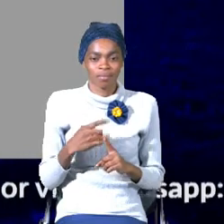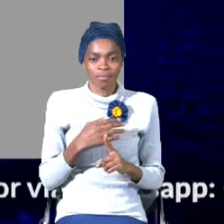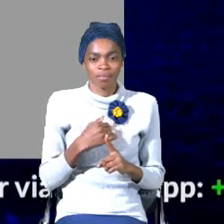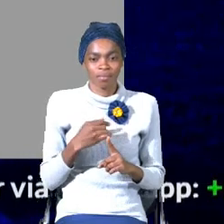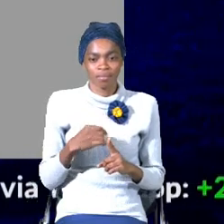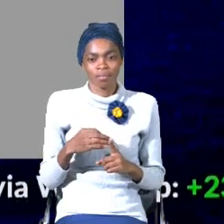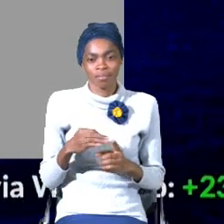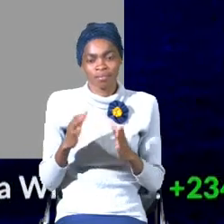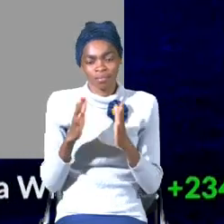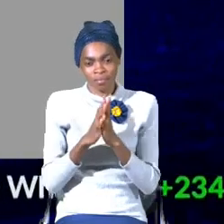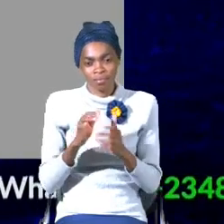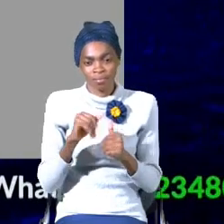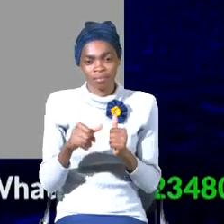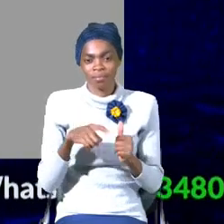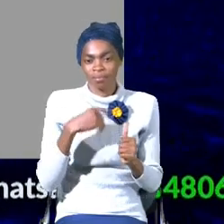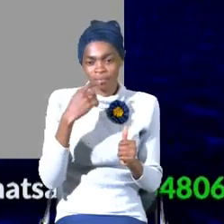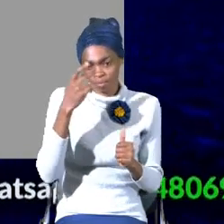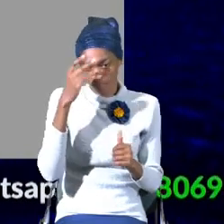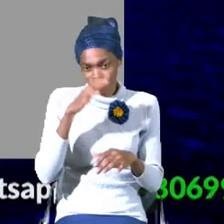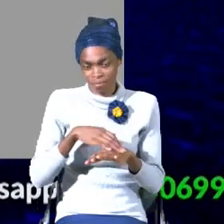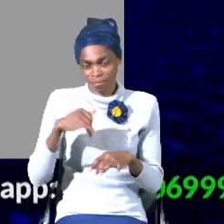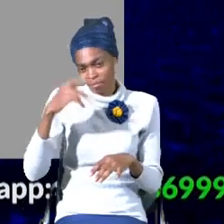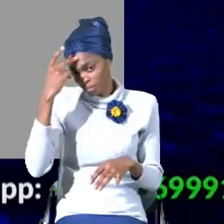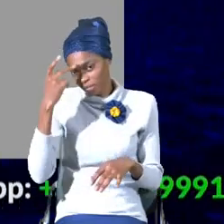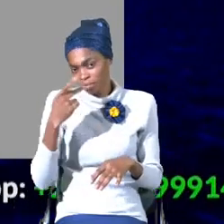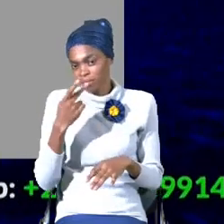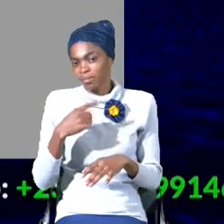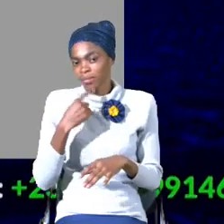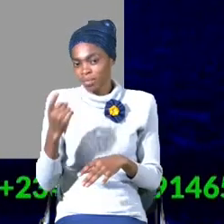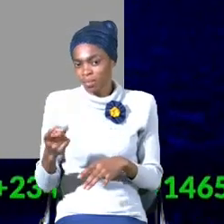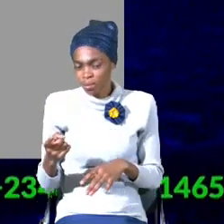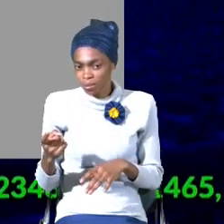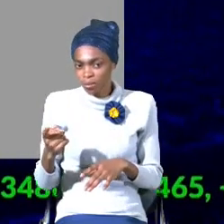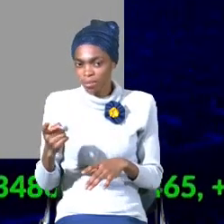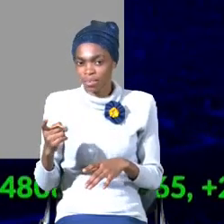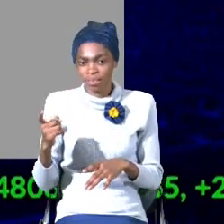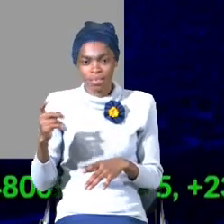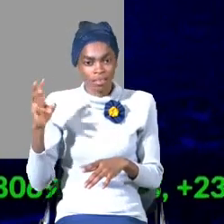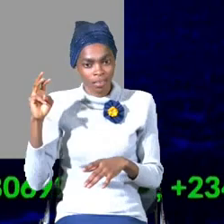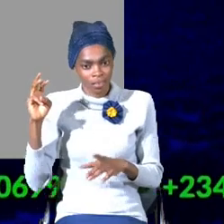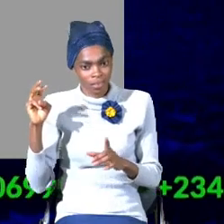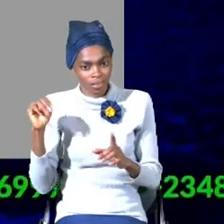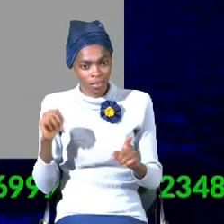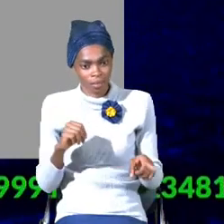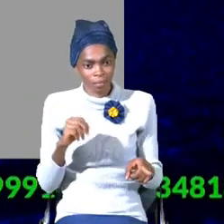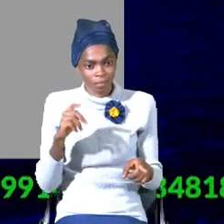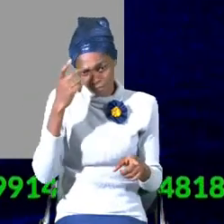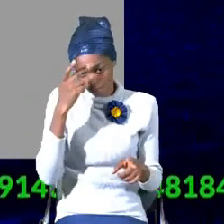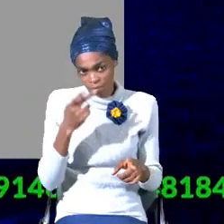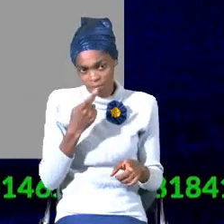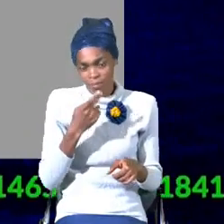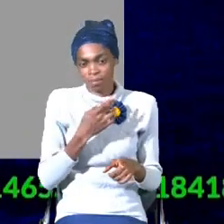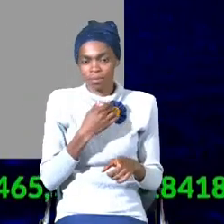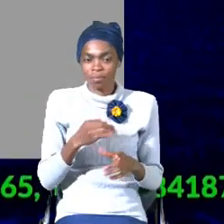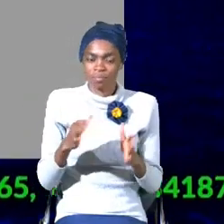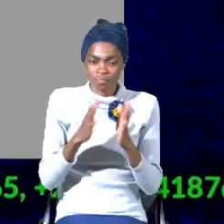it, and they prayed along. And I also joined the impact